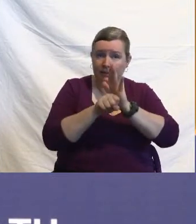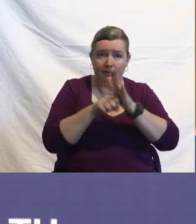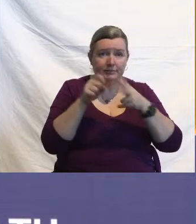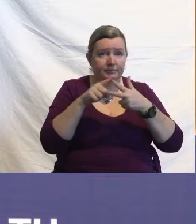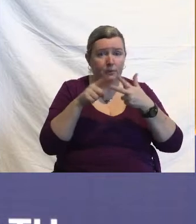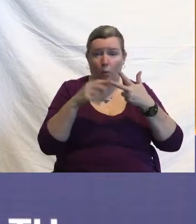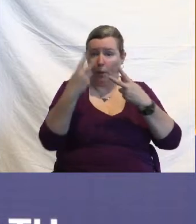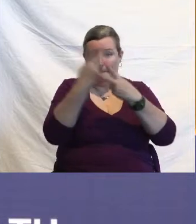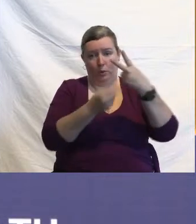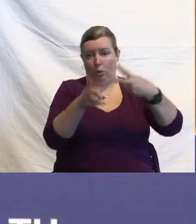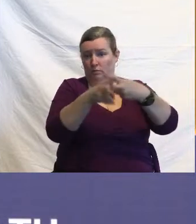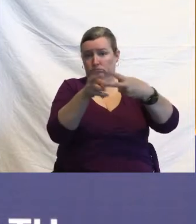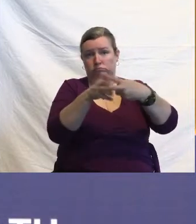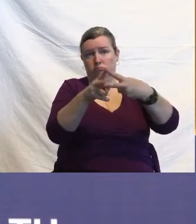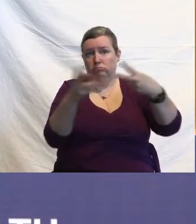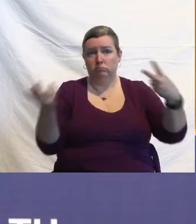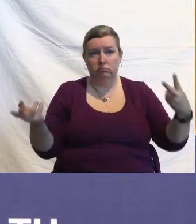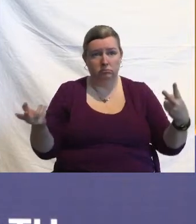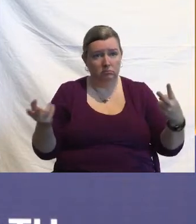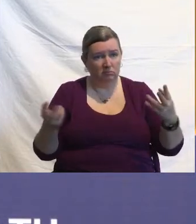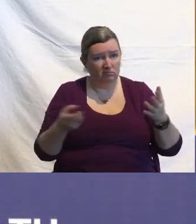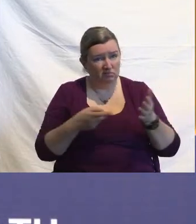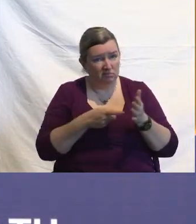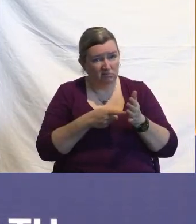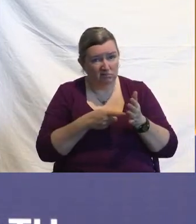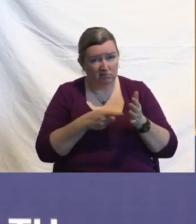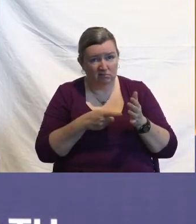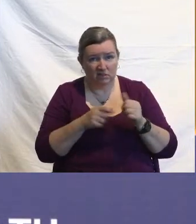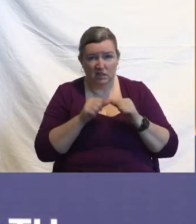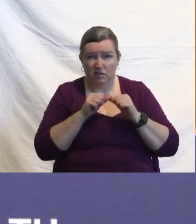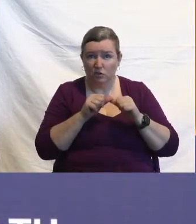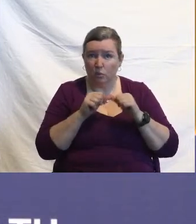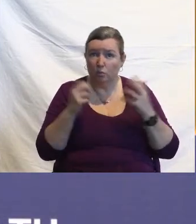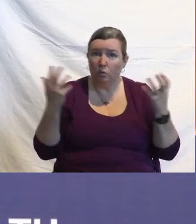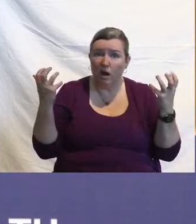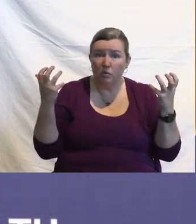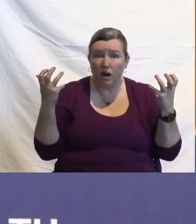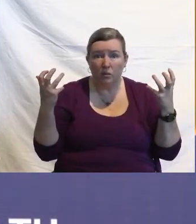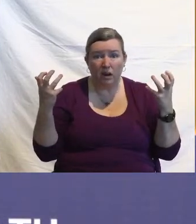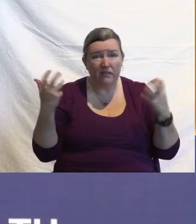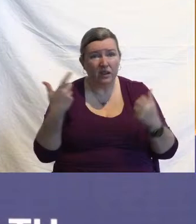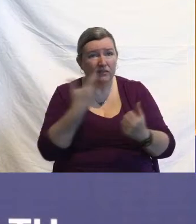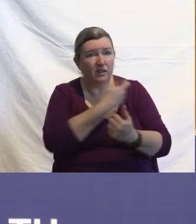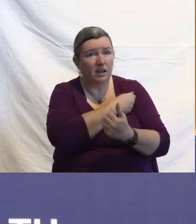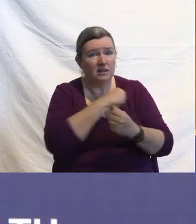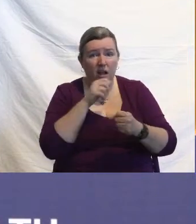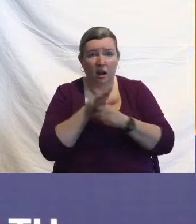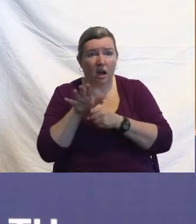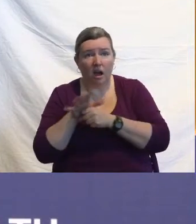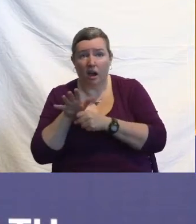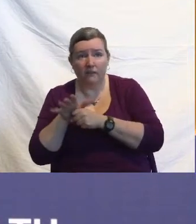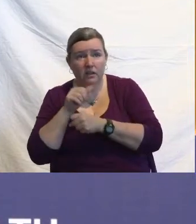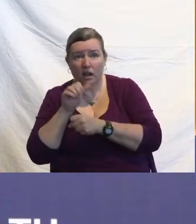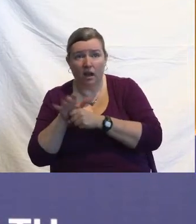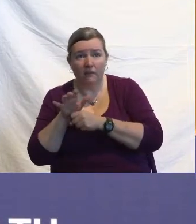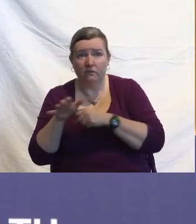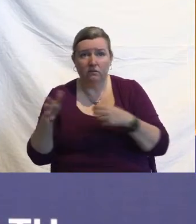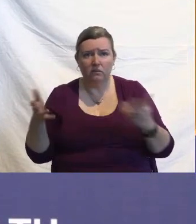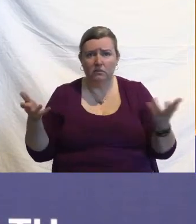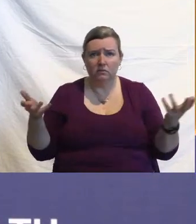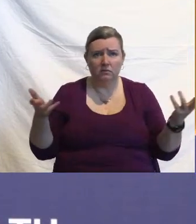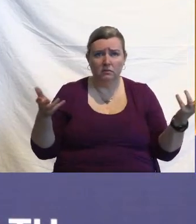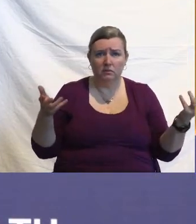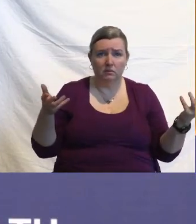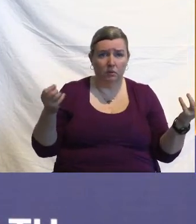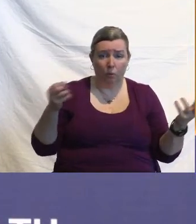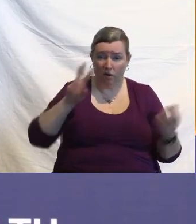continue to have supply-demand imbalances, with supply being significant and demand being under what